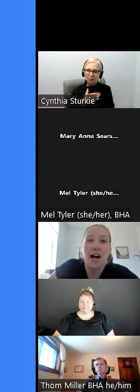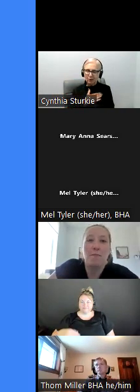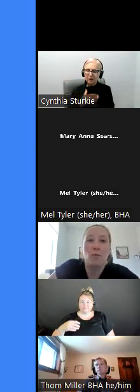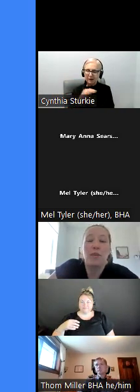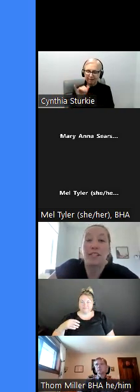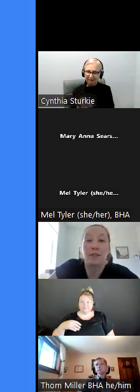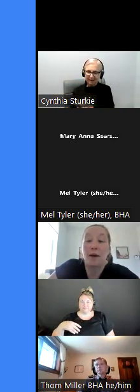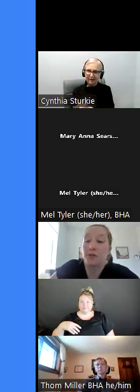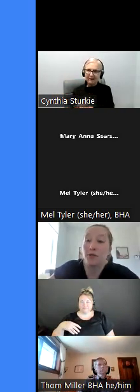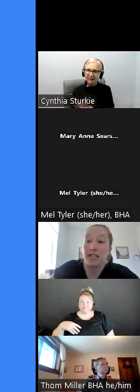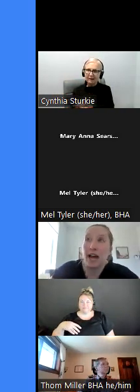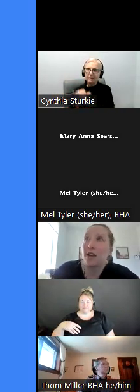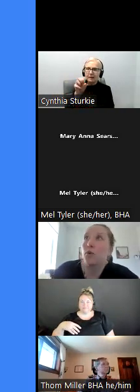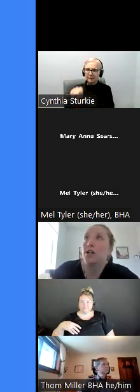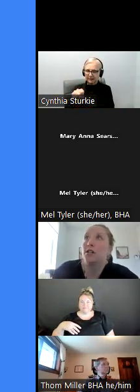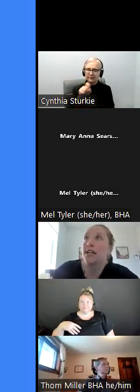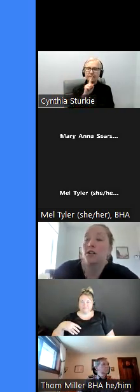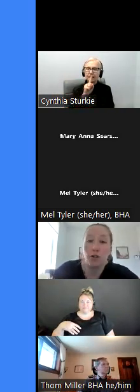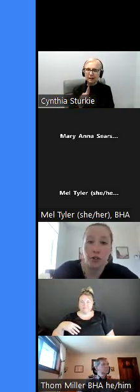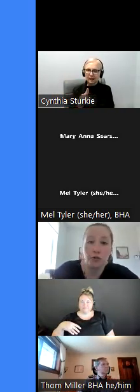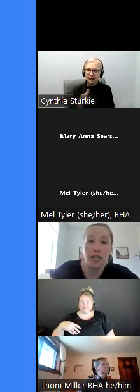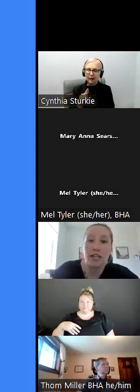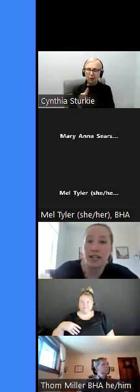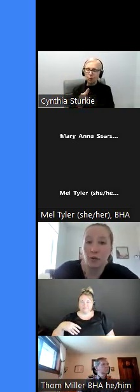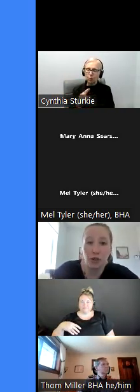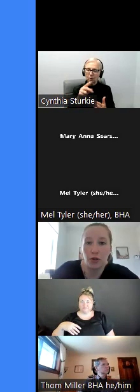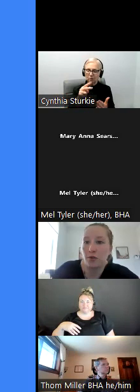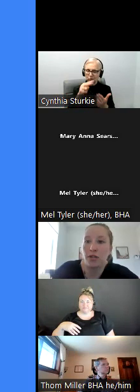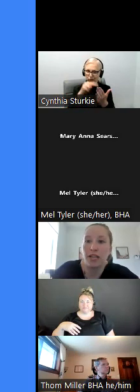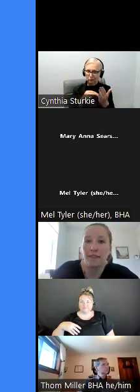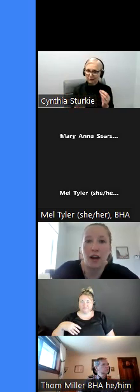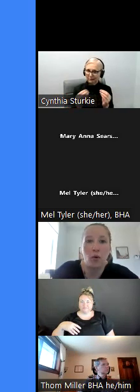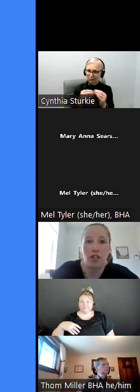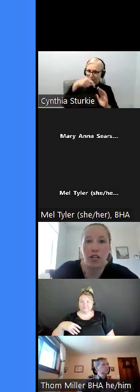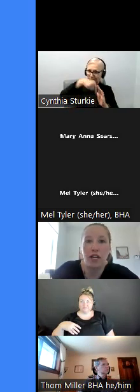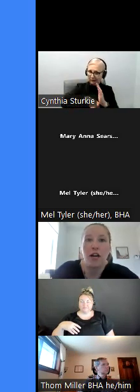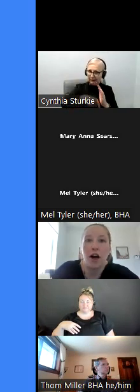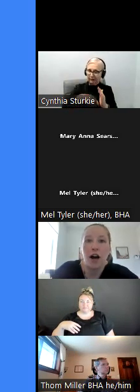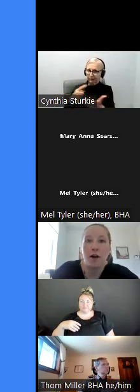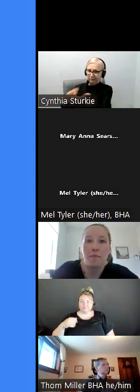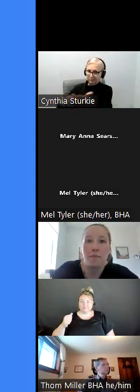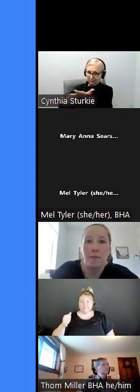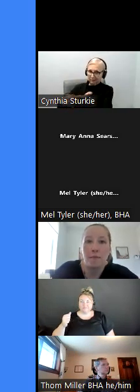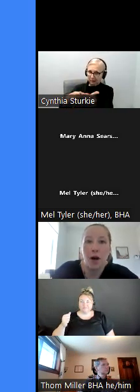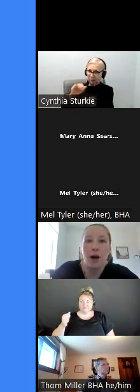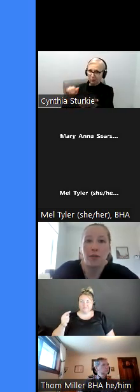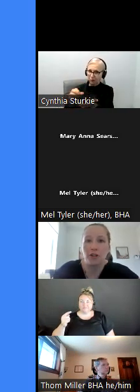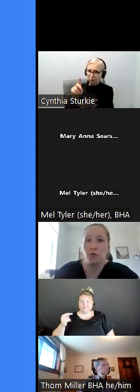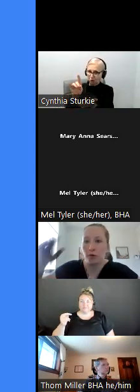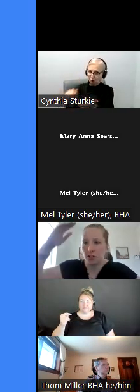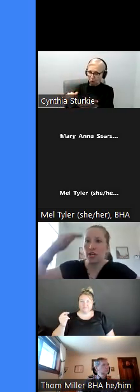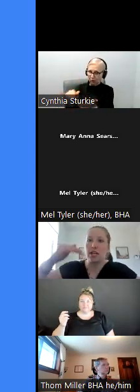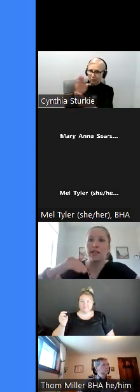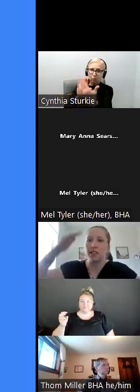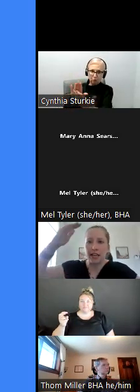And yes, absolutely. I will take a closer read and get with Jody, and we can get that question about